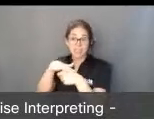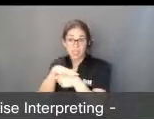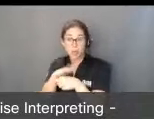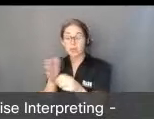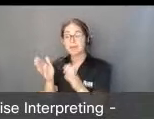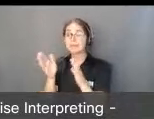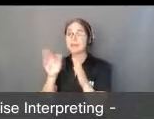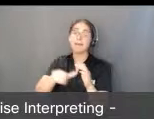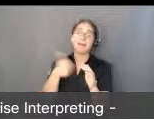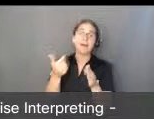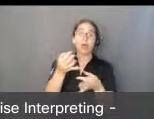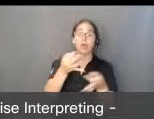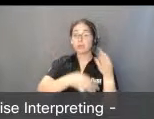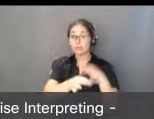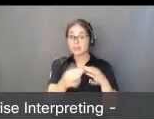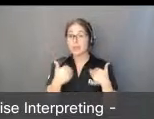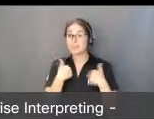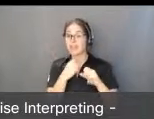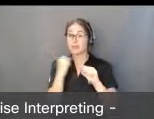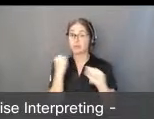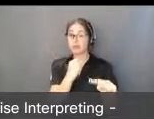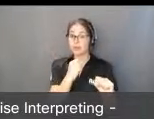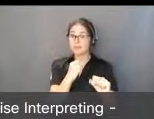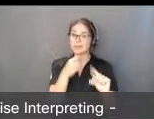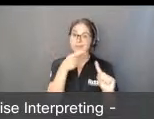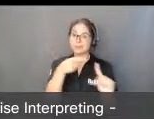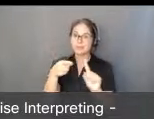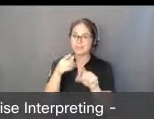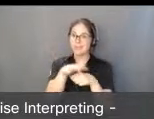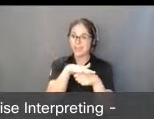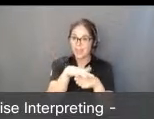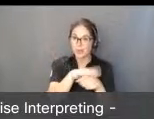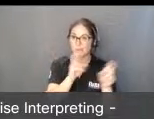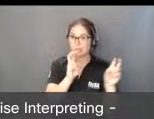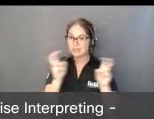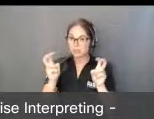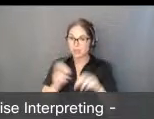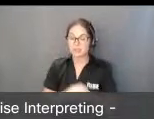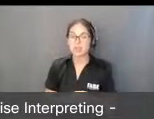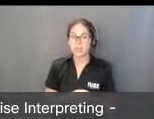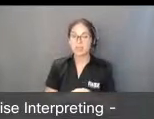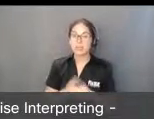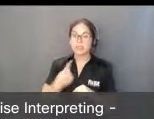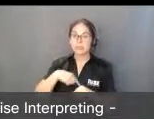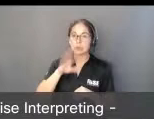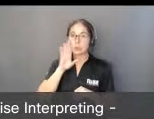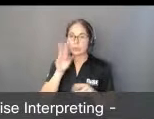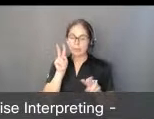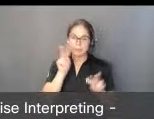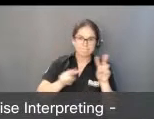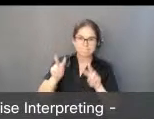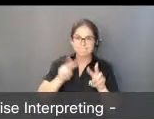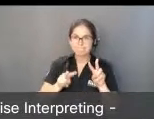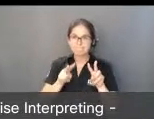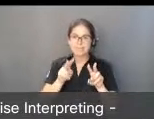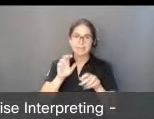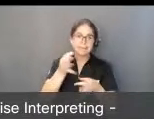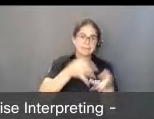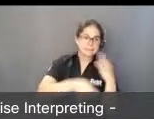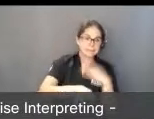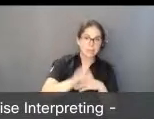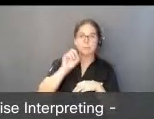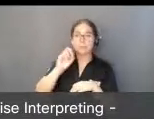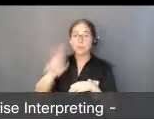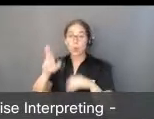know, their strength in certain areas. And so looking at, and or just teachers in general, if we pay extra duty for